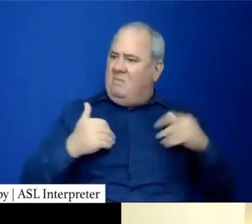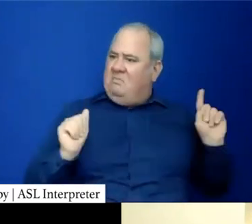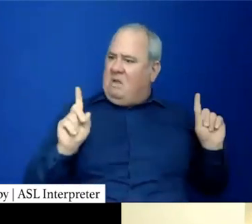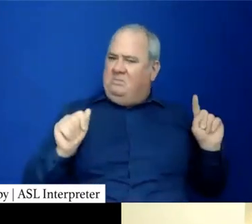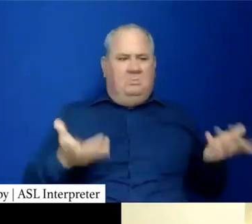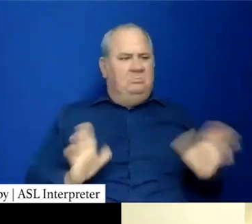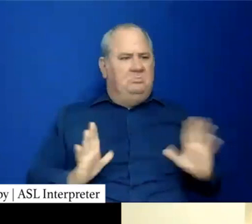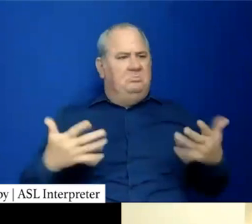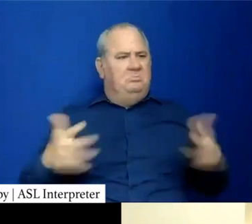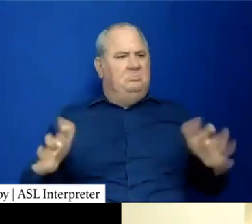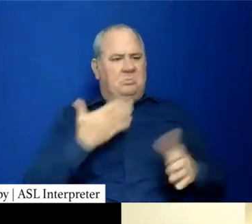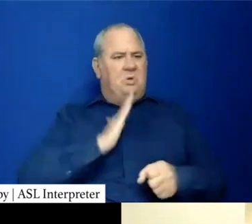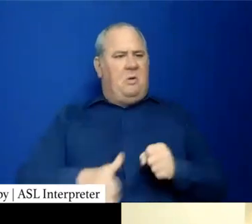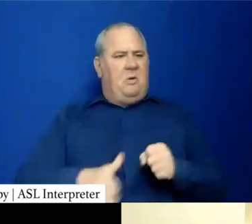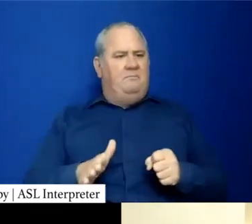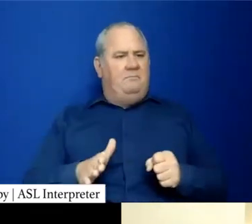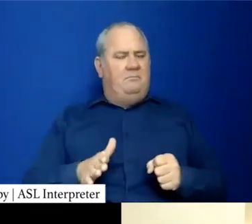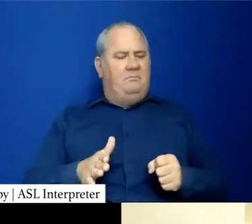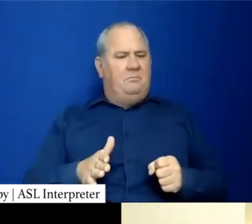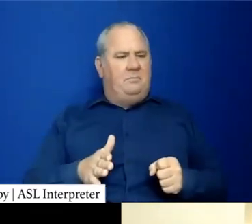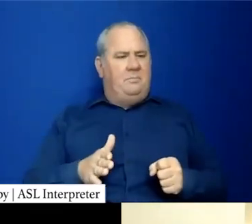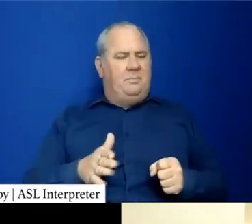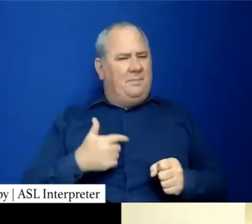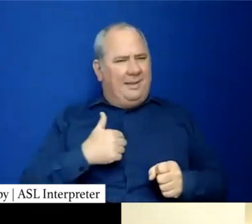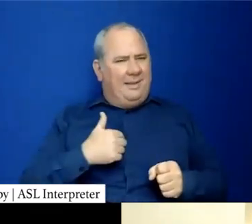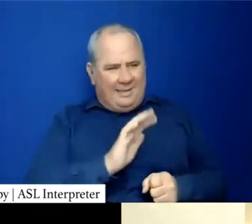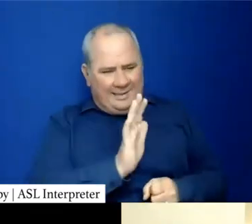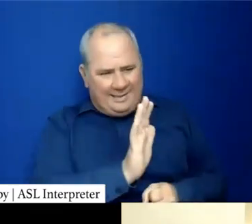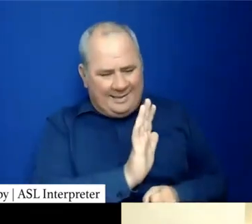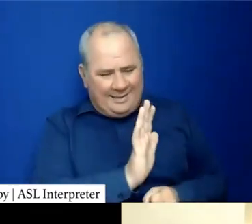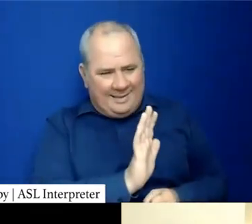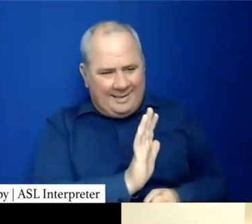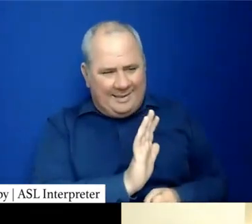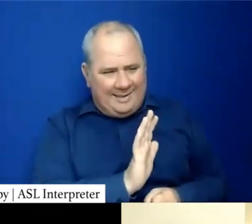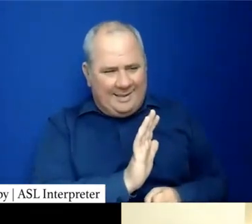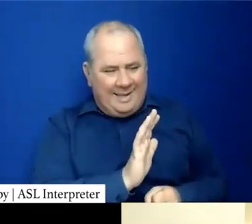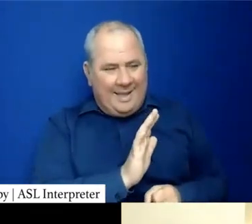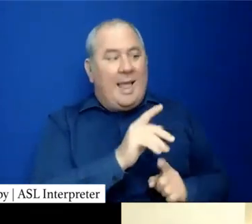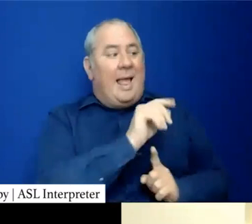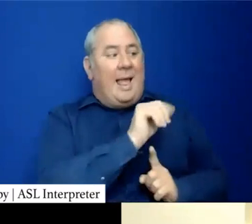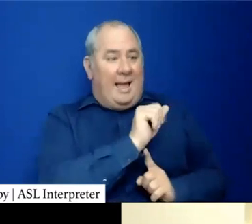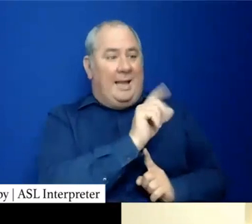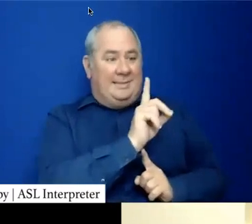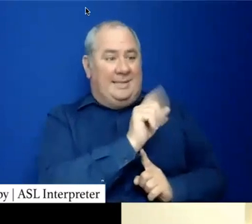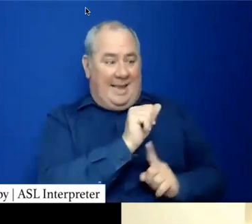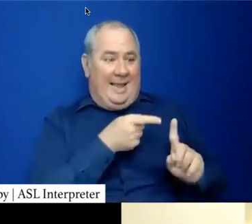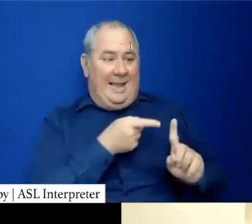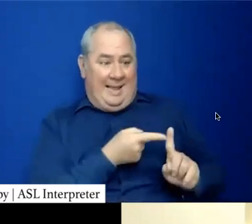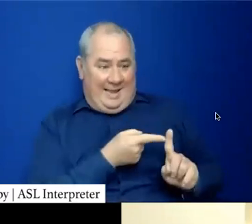No discrimination. They're like, but no, because A, the ADA had a lot of loopholes and gaps